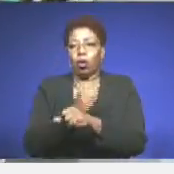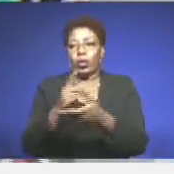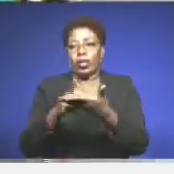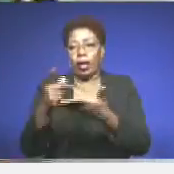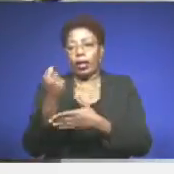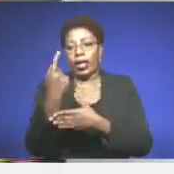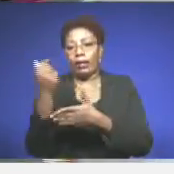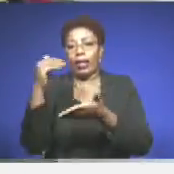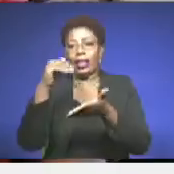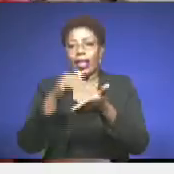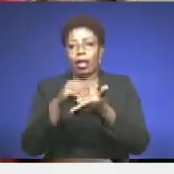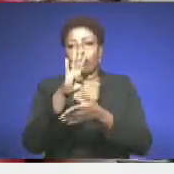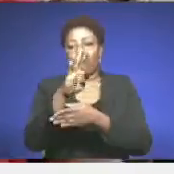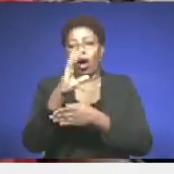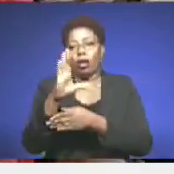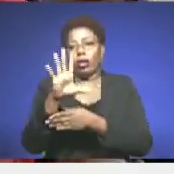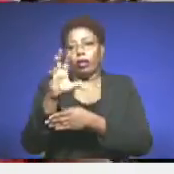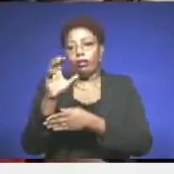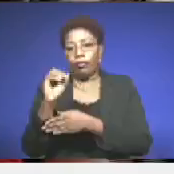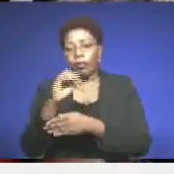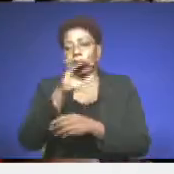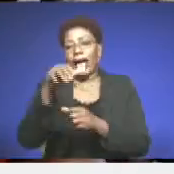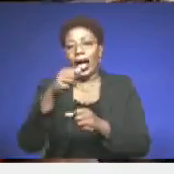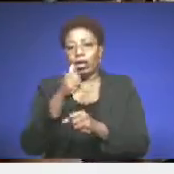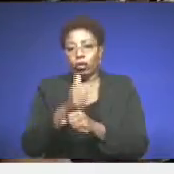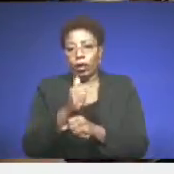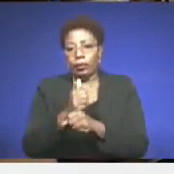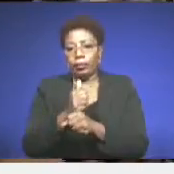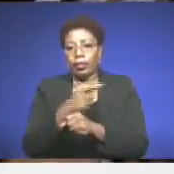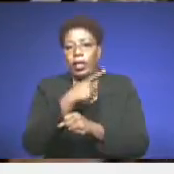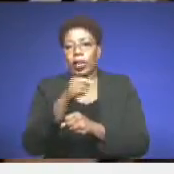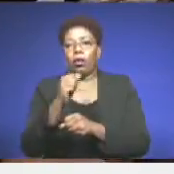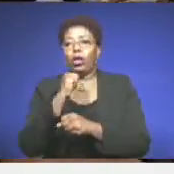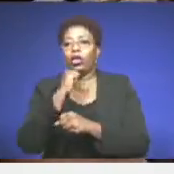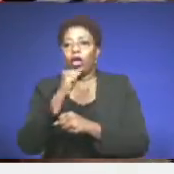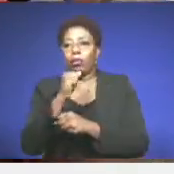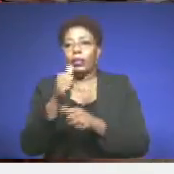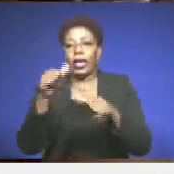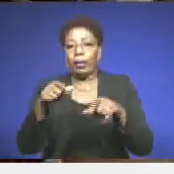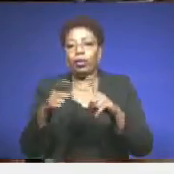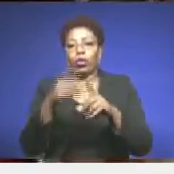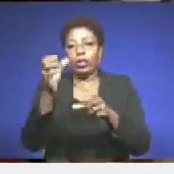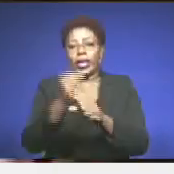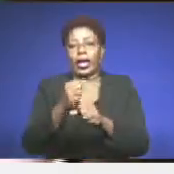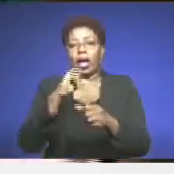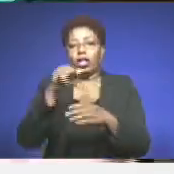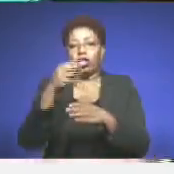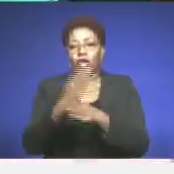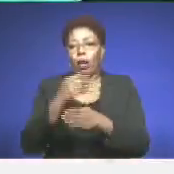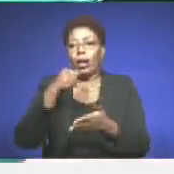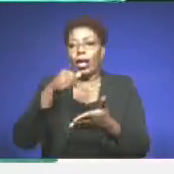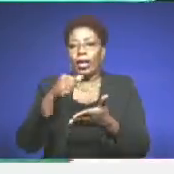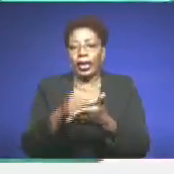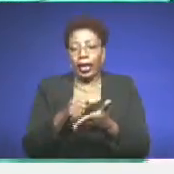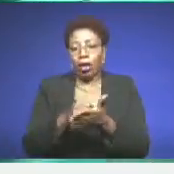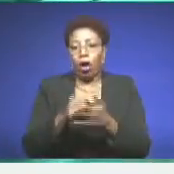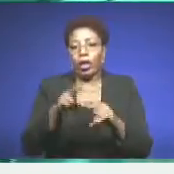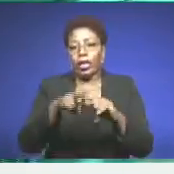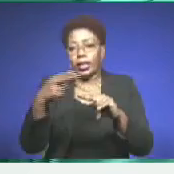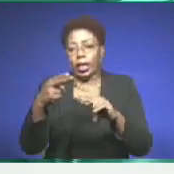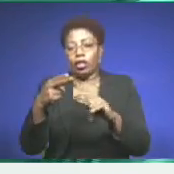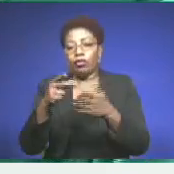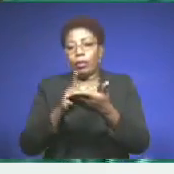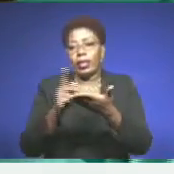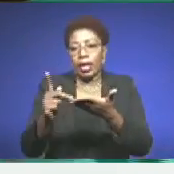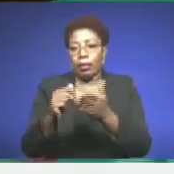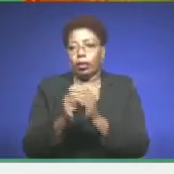of $11,450 annually. She said that they would not be able to receive a job letter or salary deduction. You are